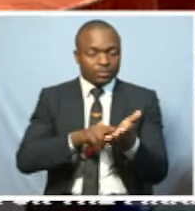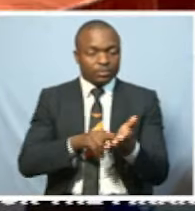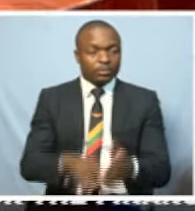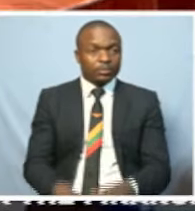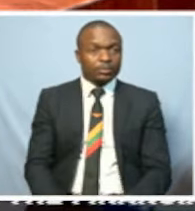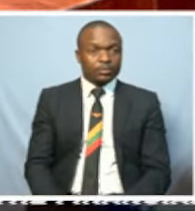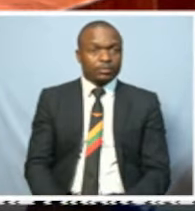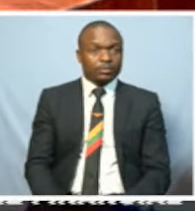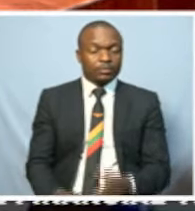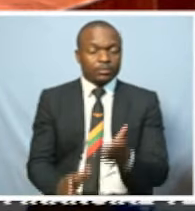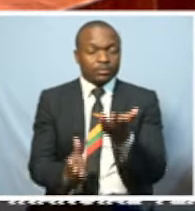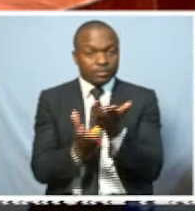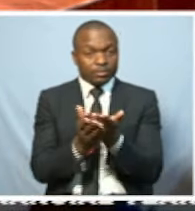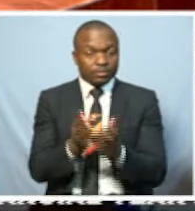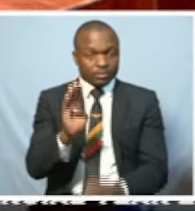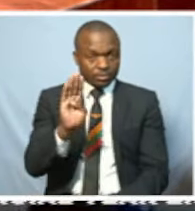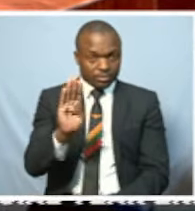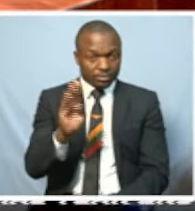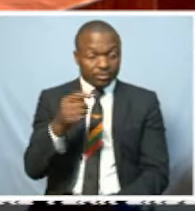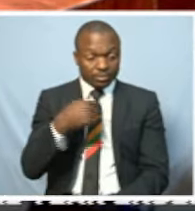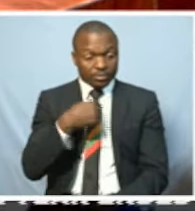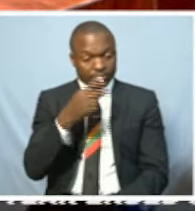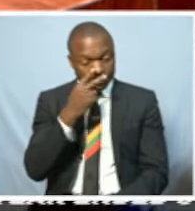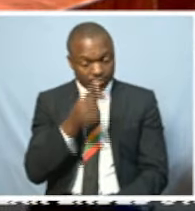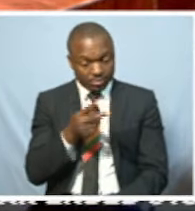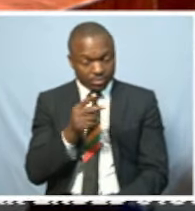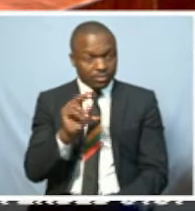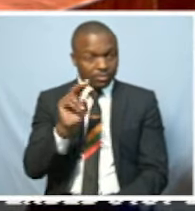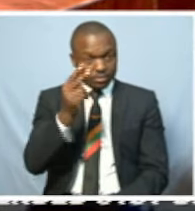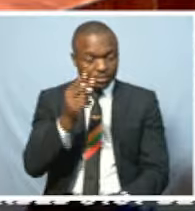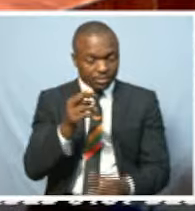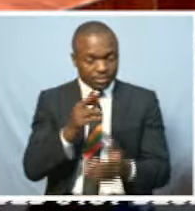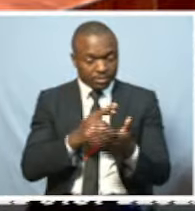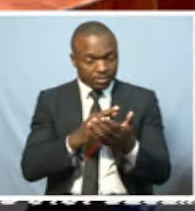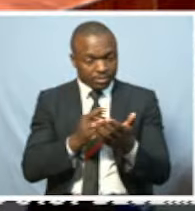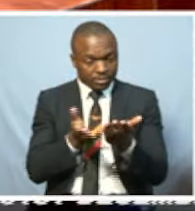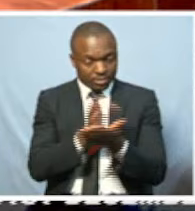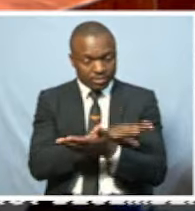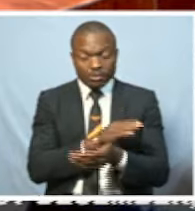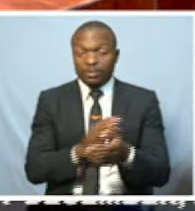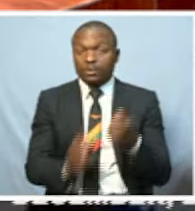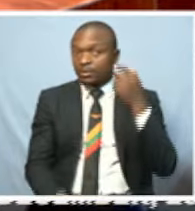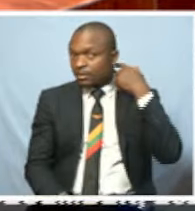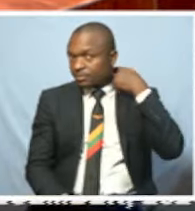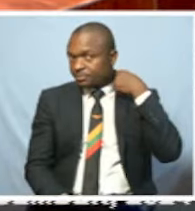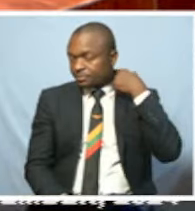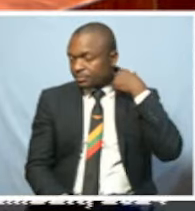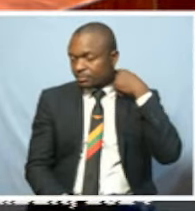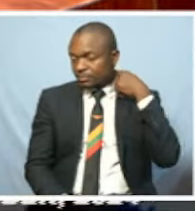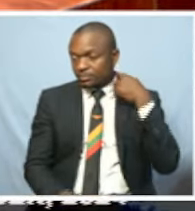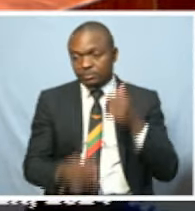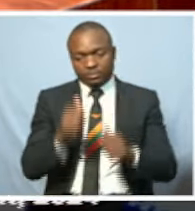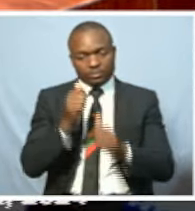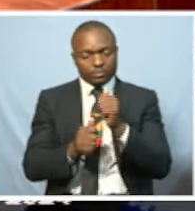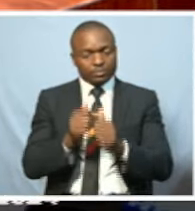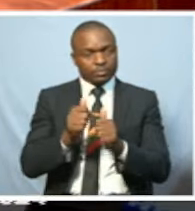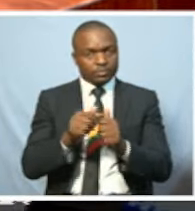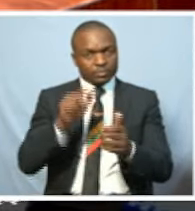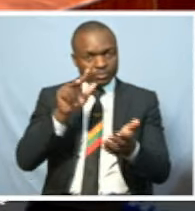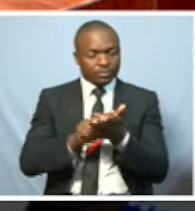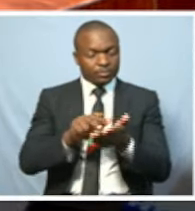to Appendix B. Yes, I'm there. The second page. Yes, I'm there. Which signature signed on